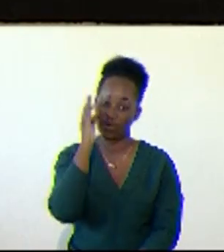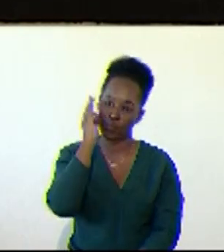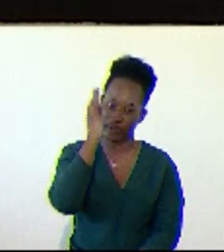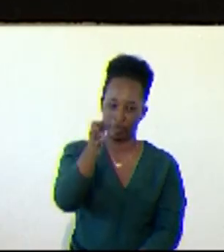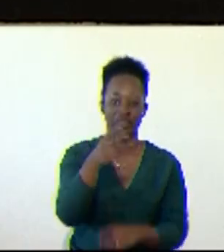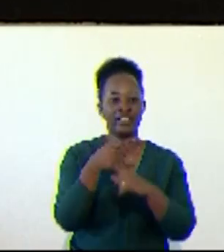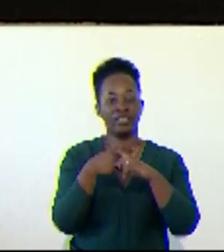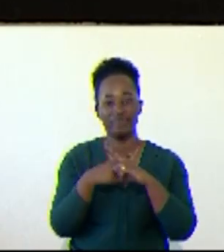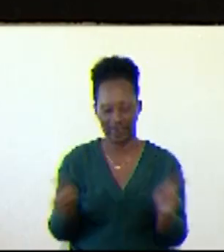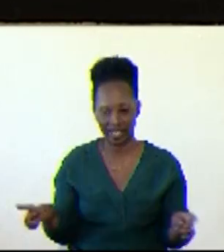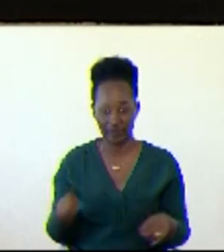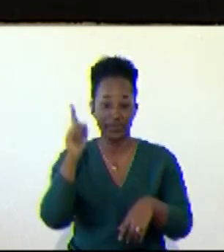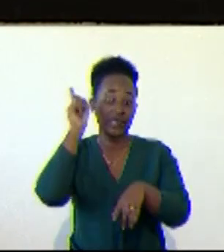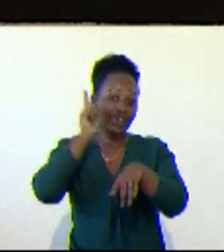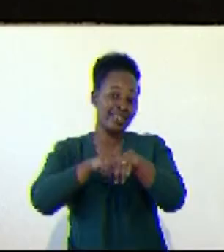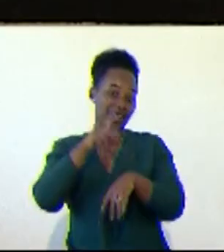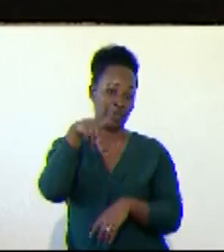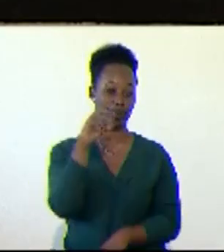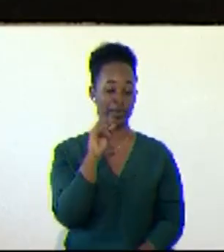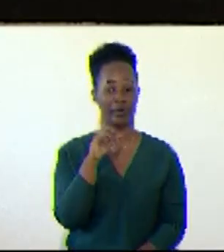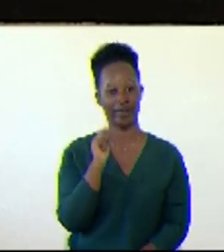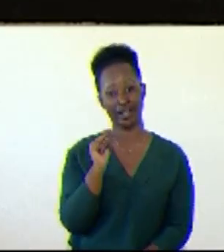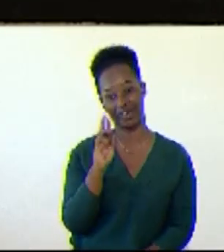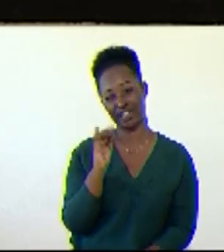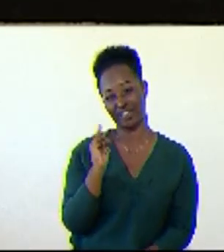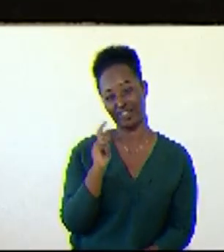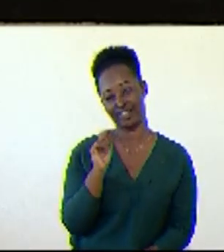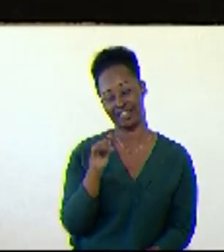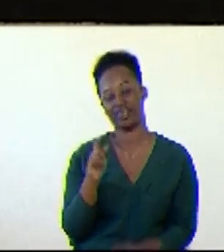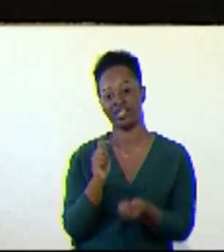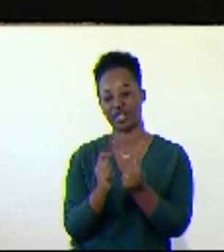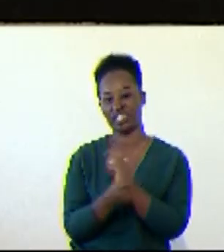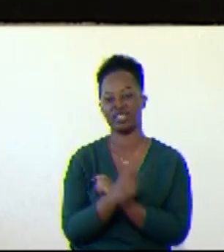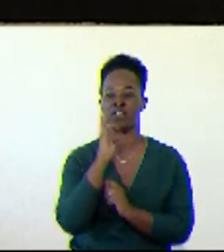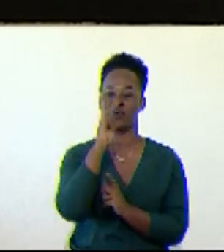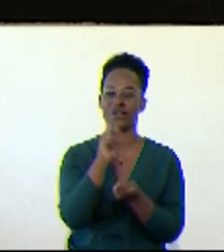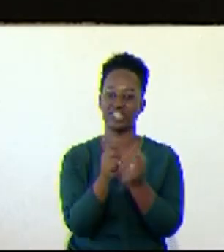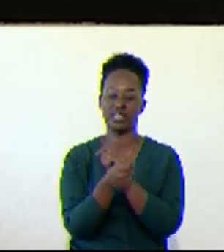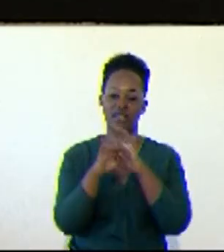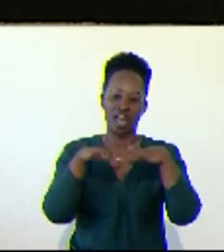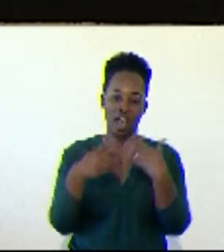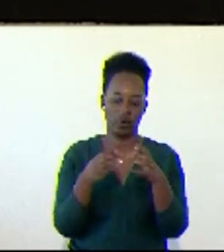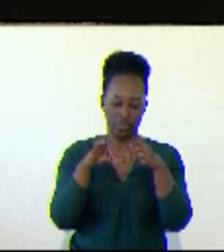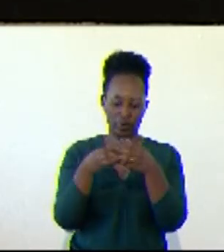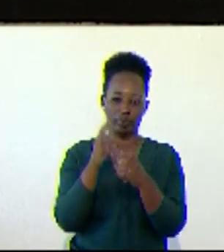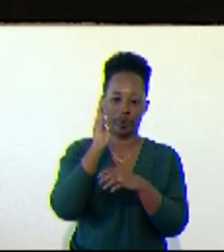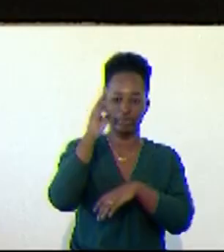And when the polarity changes, it will change also how the group will be